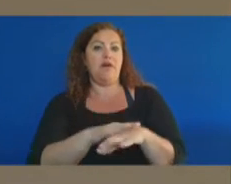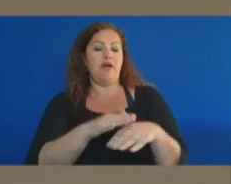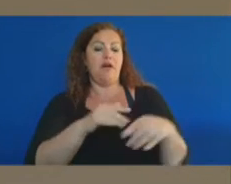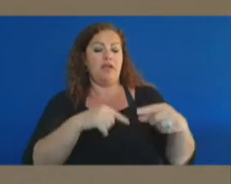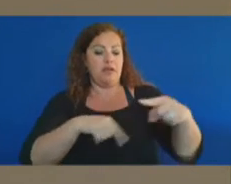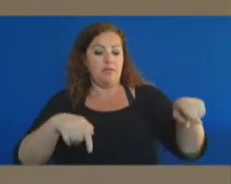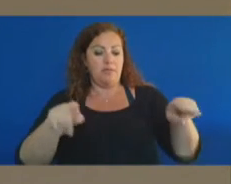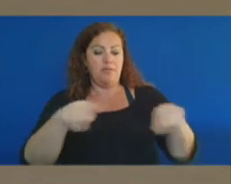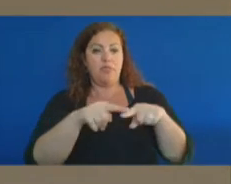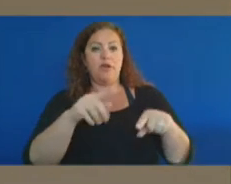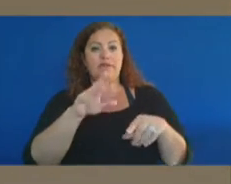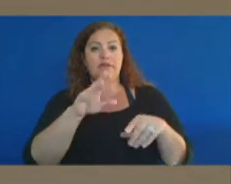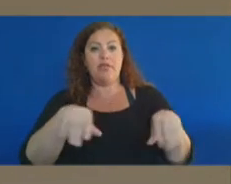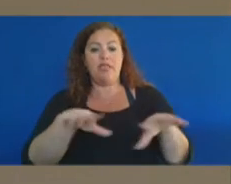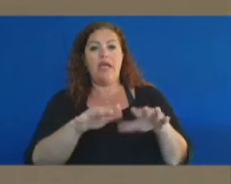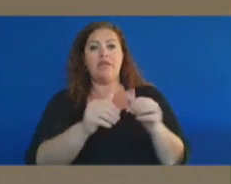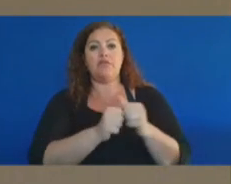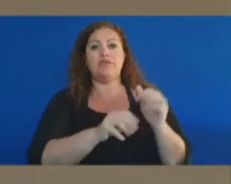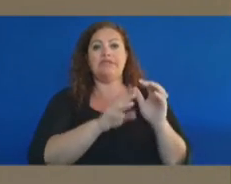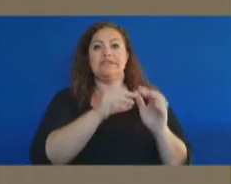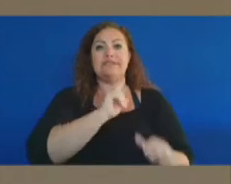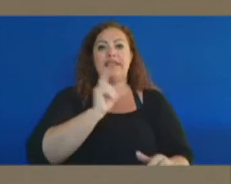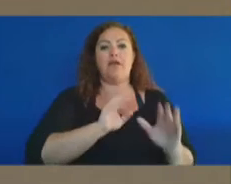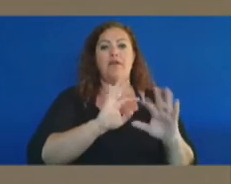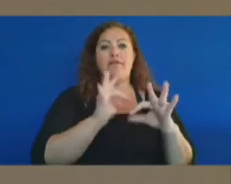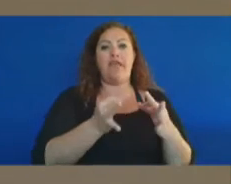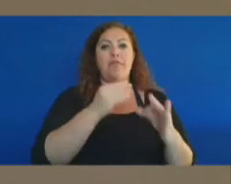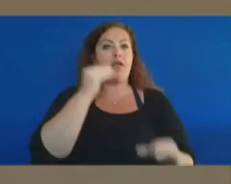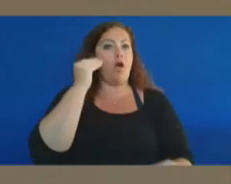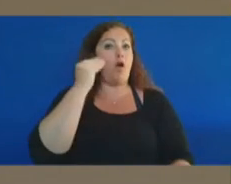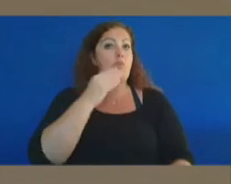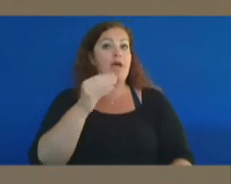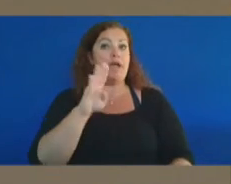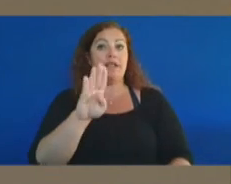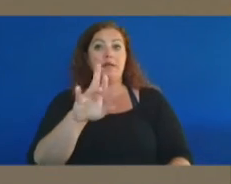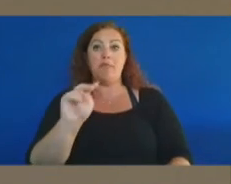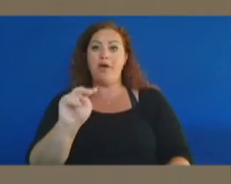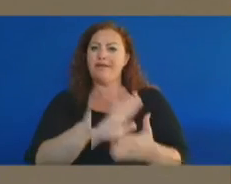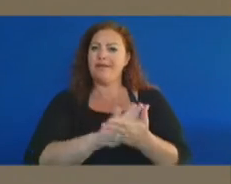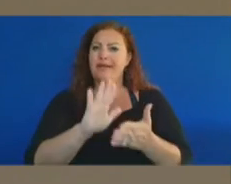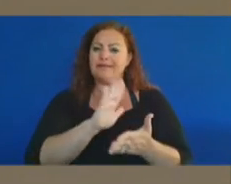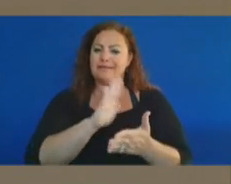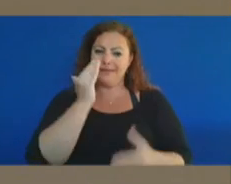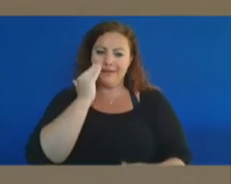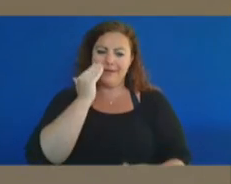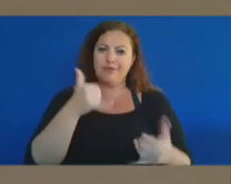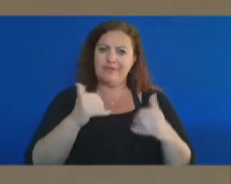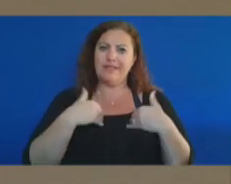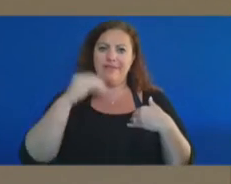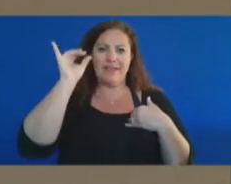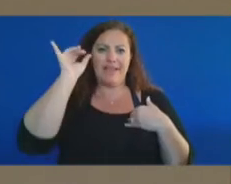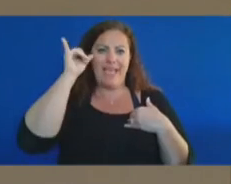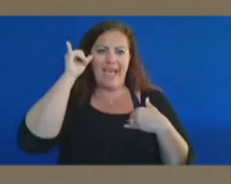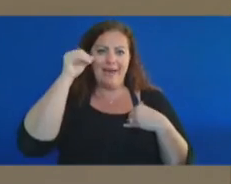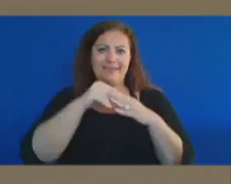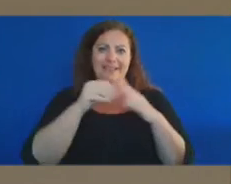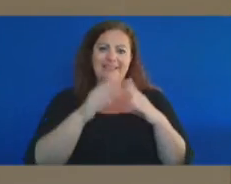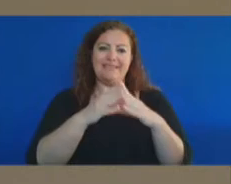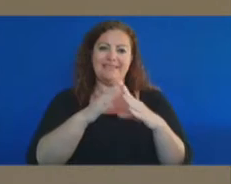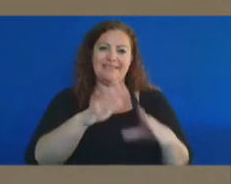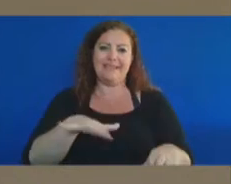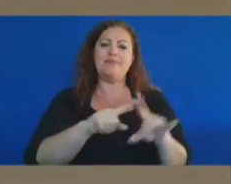currently developed with a single family home and a barn it's nice to know we still have a place for cows in our city the